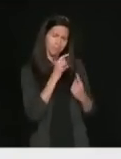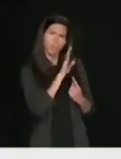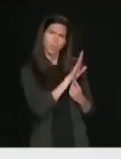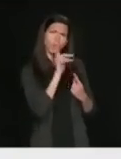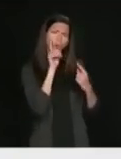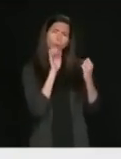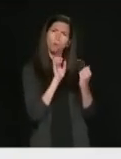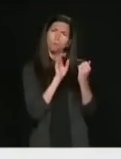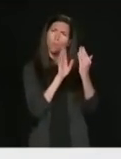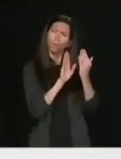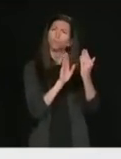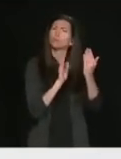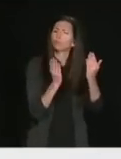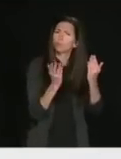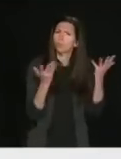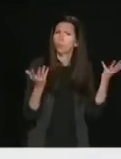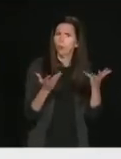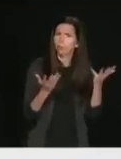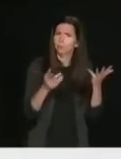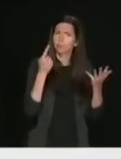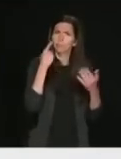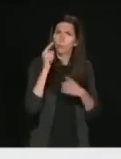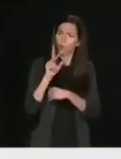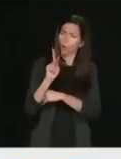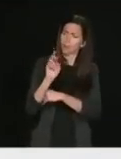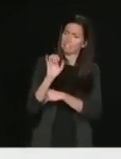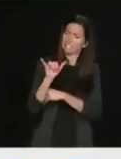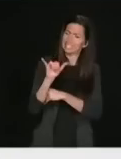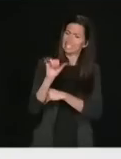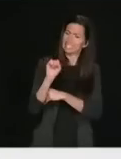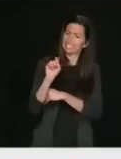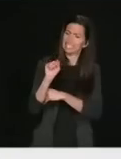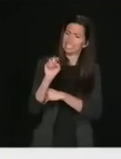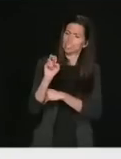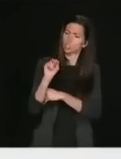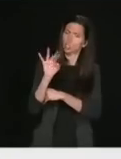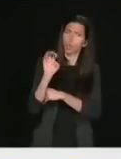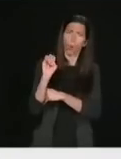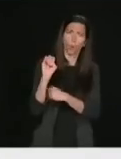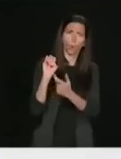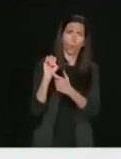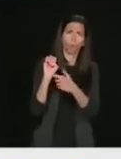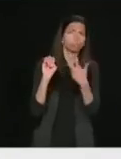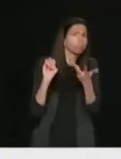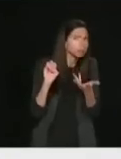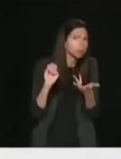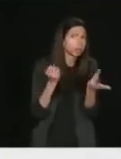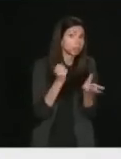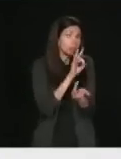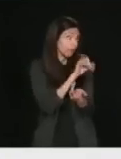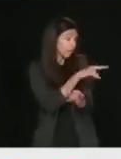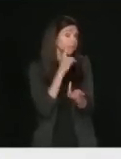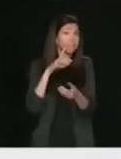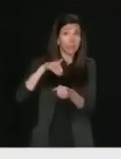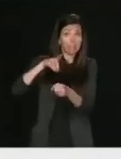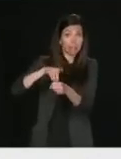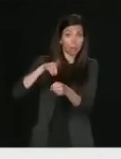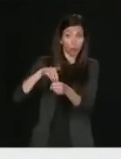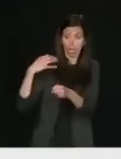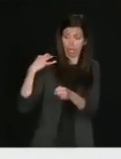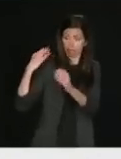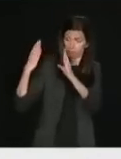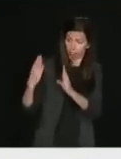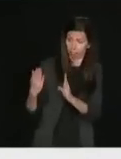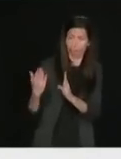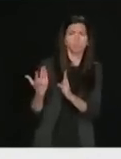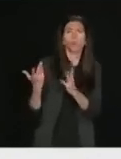Keystone XL. What, if anything, can you do if the Democratic candidate is going to cancel the